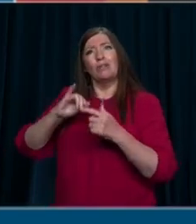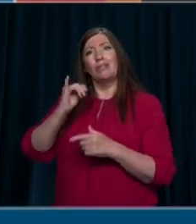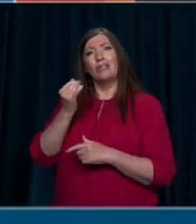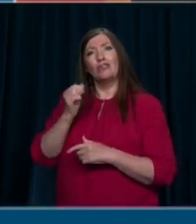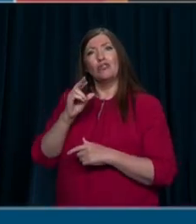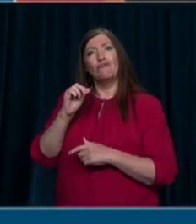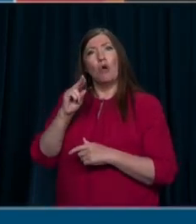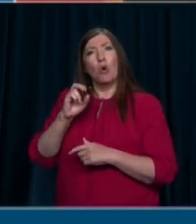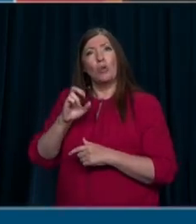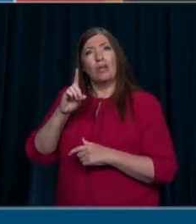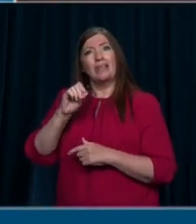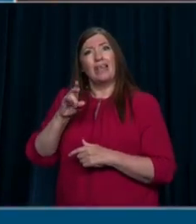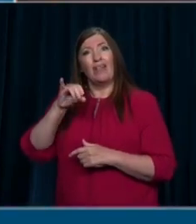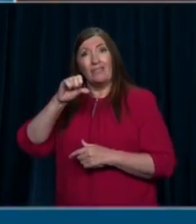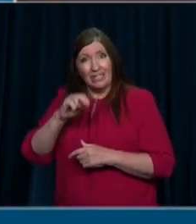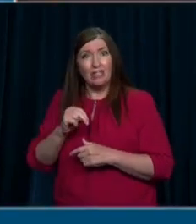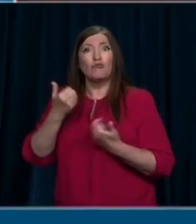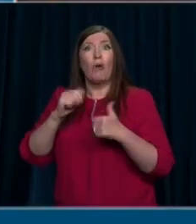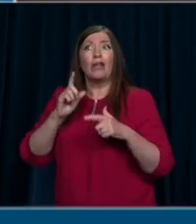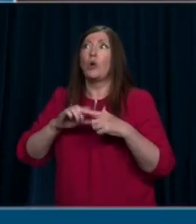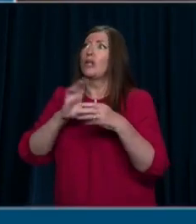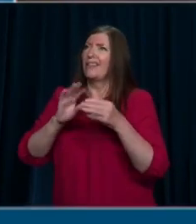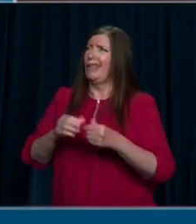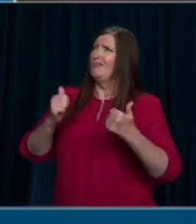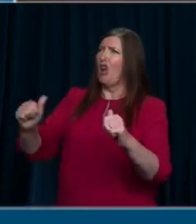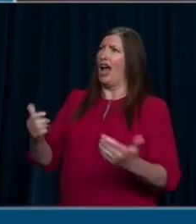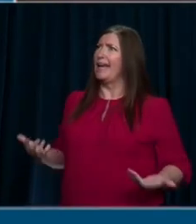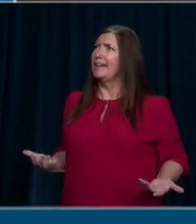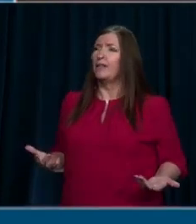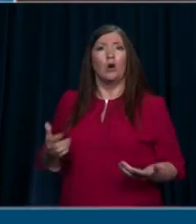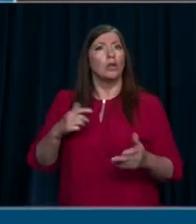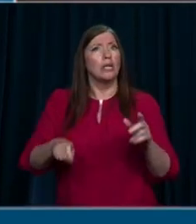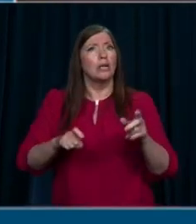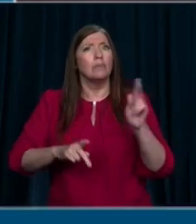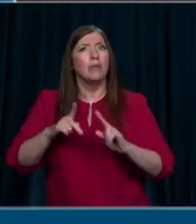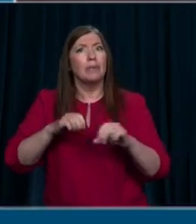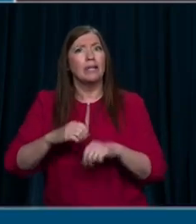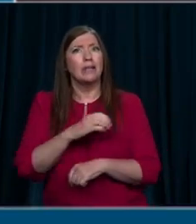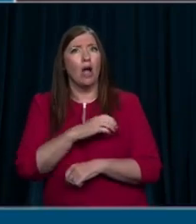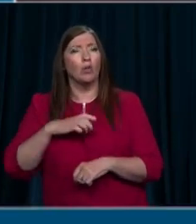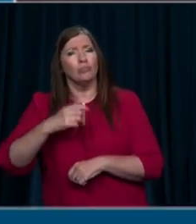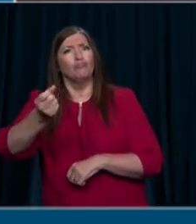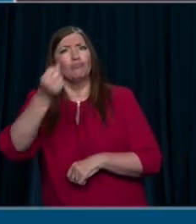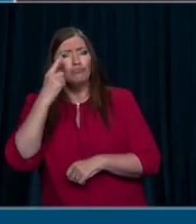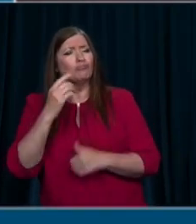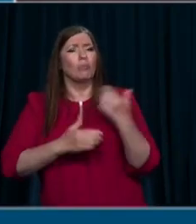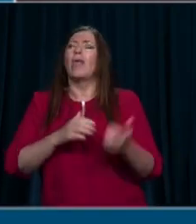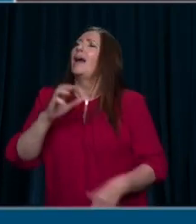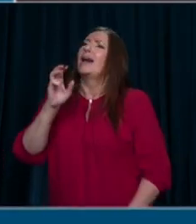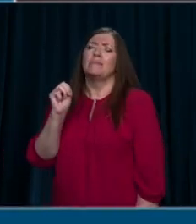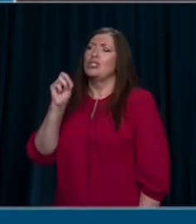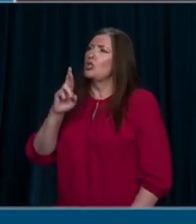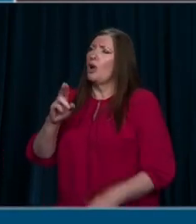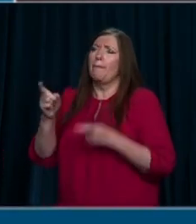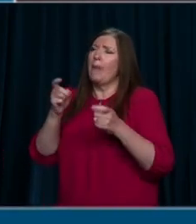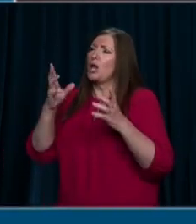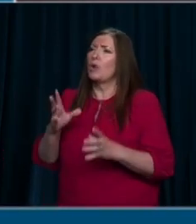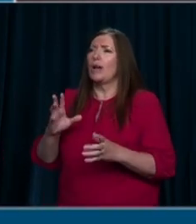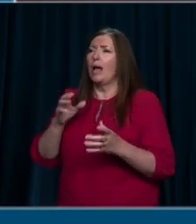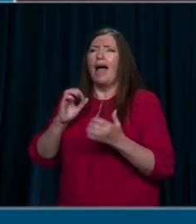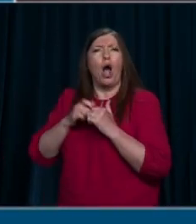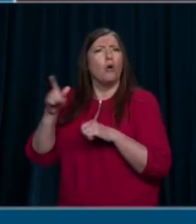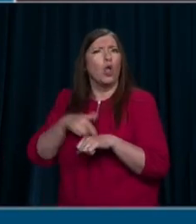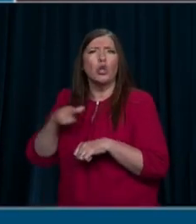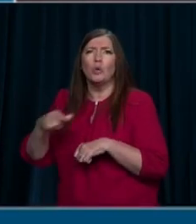to articulate. But this is why we need people. We need people in Congress that get it and can hit the ground running to take this on. And I can be an antidote to